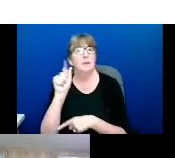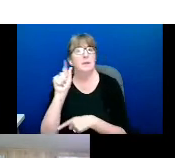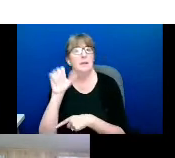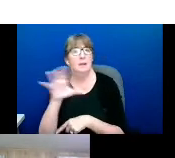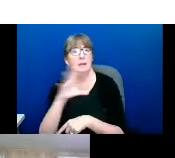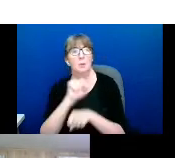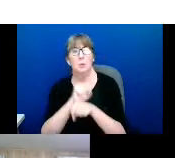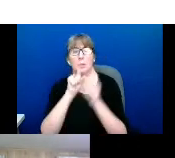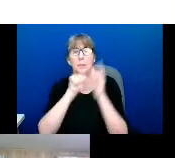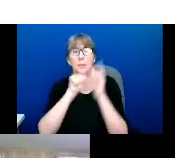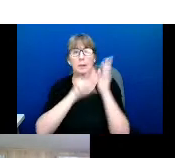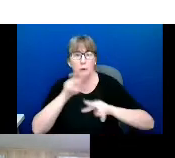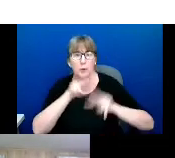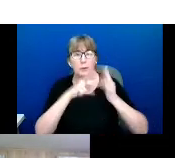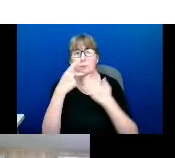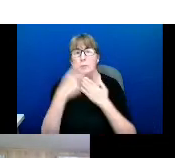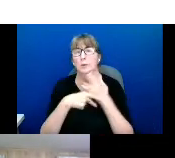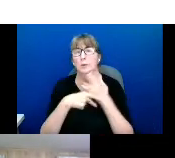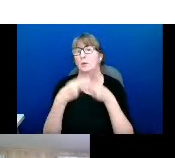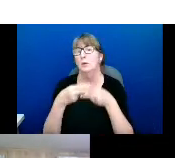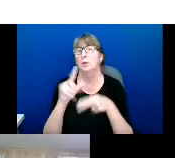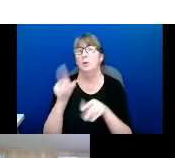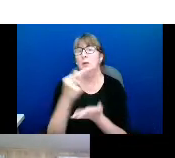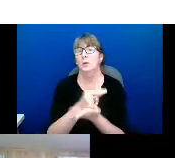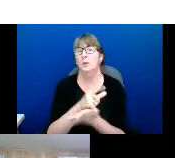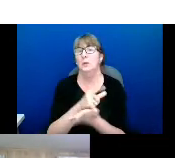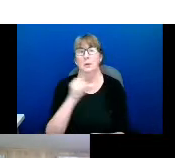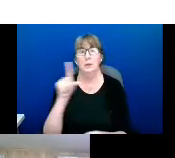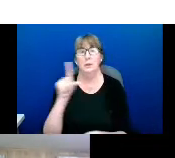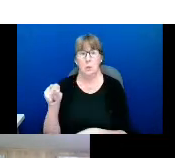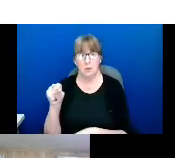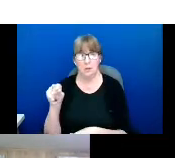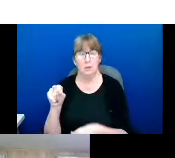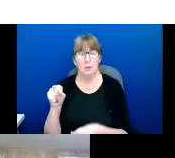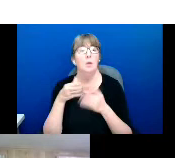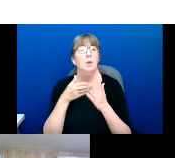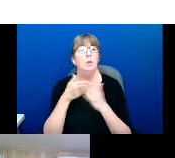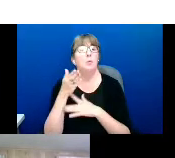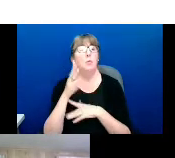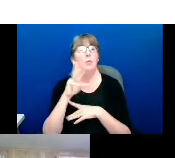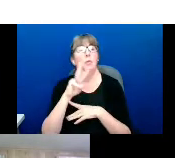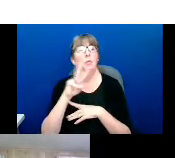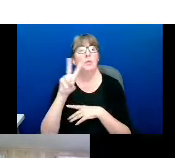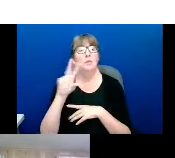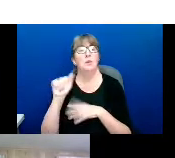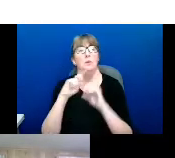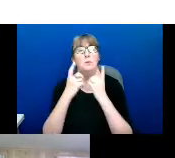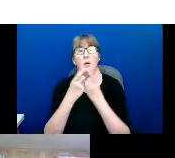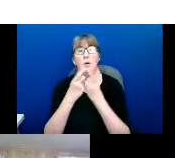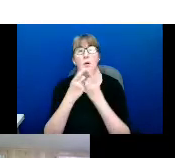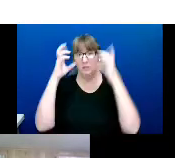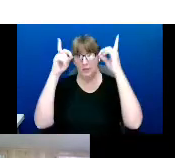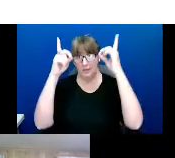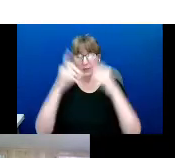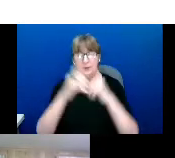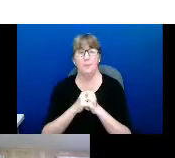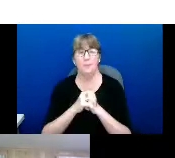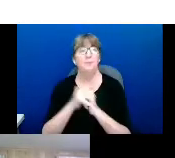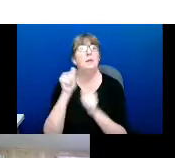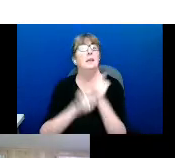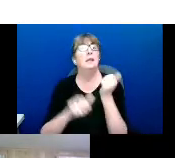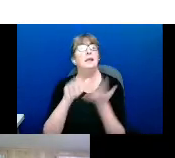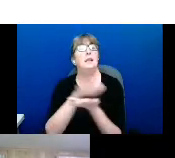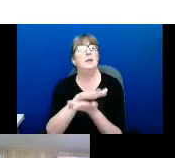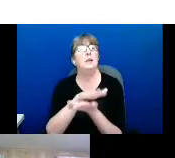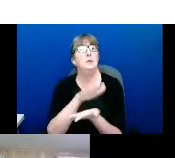programs called Graduation 2020 through the West Virginia Department of Education. And each school was given an allotment